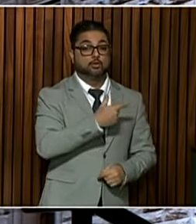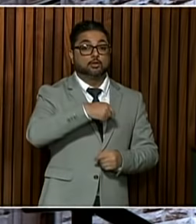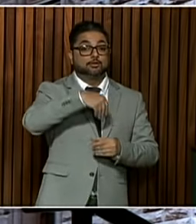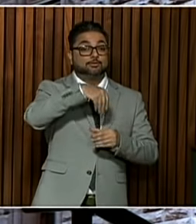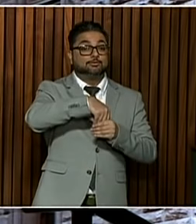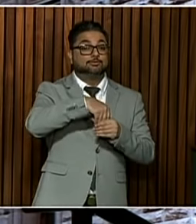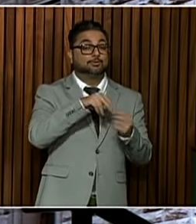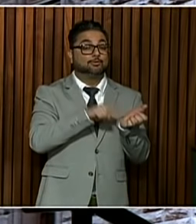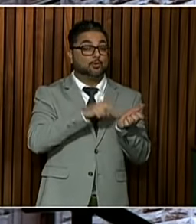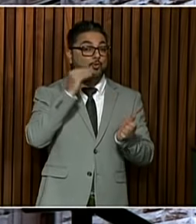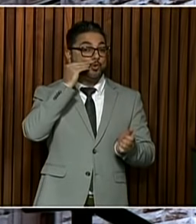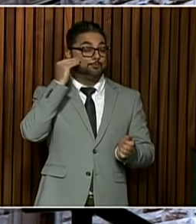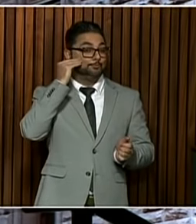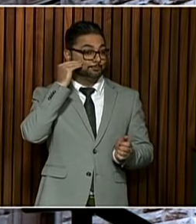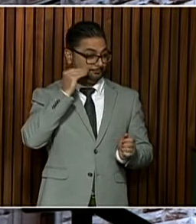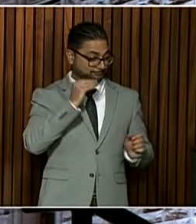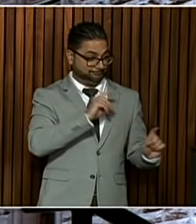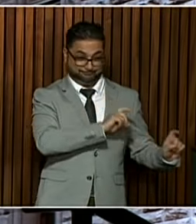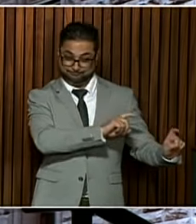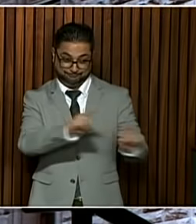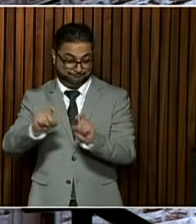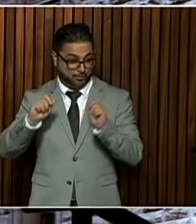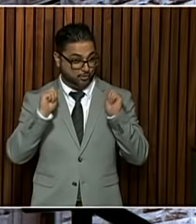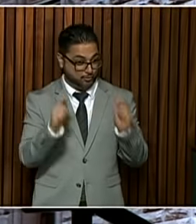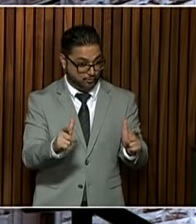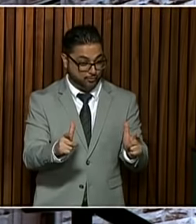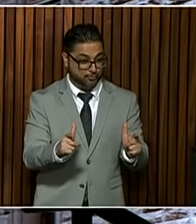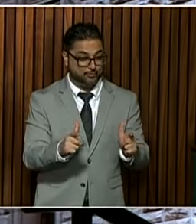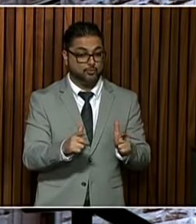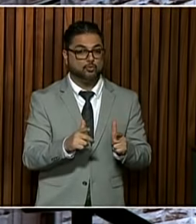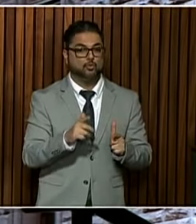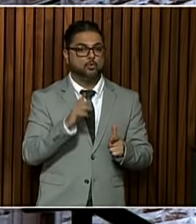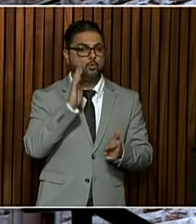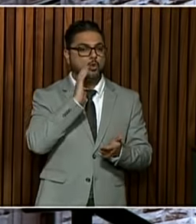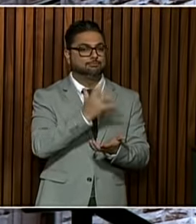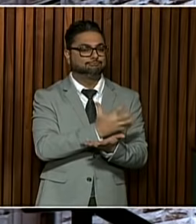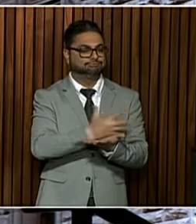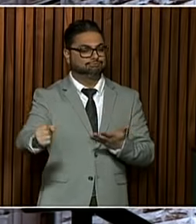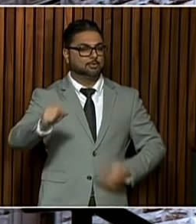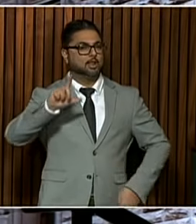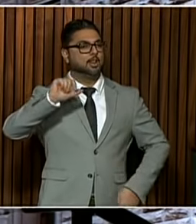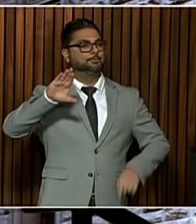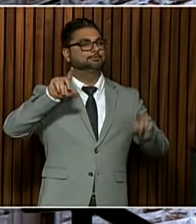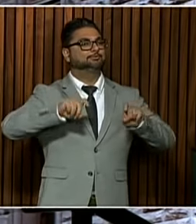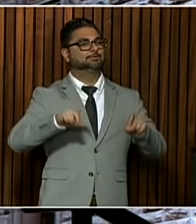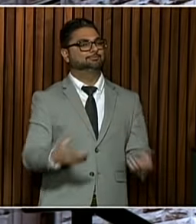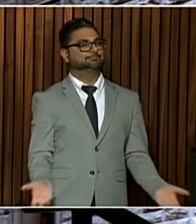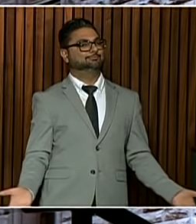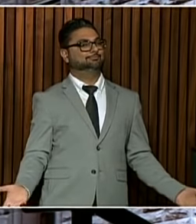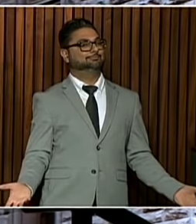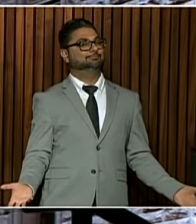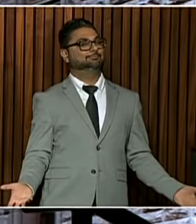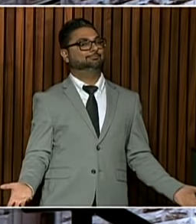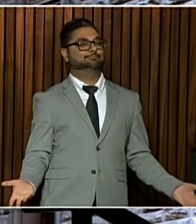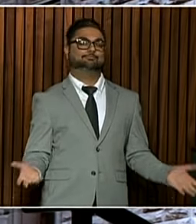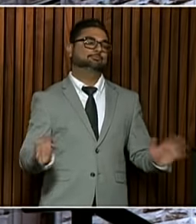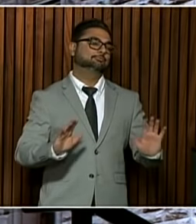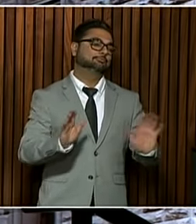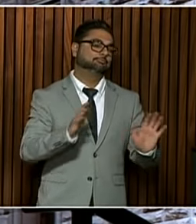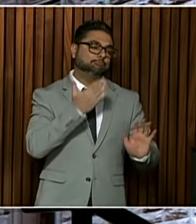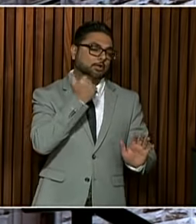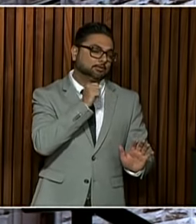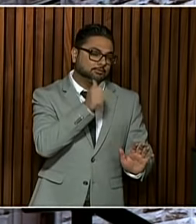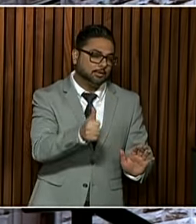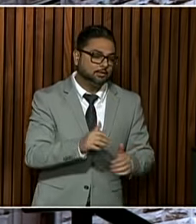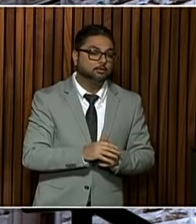other testing of cases that are symptomatic, so it would use up all our laboratory testing capacity. Plus, that means then some of the priority ones would